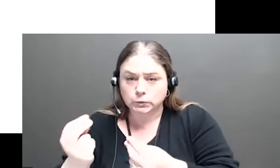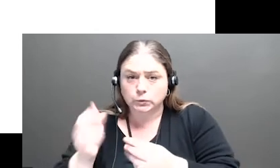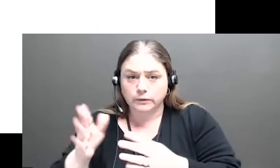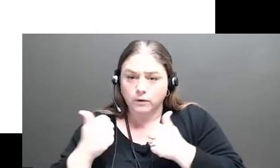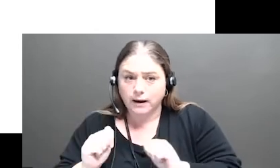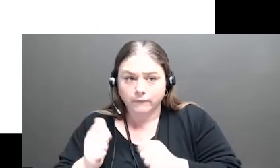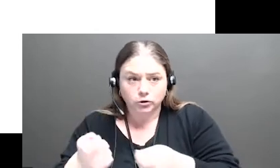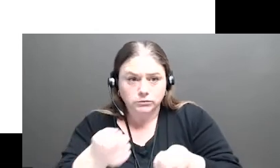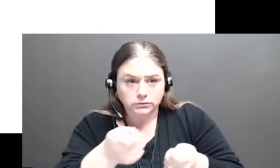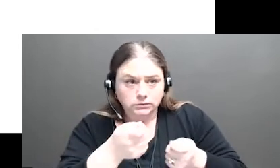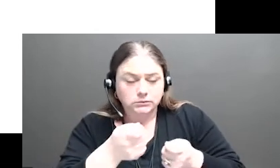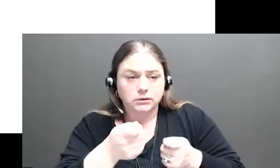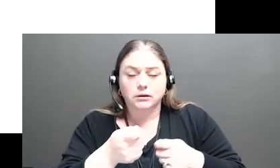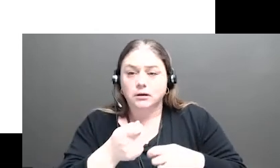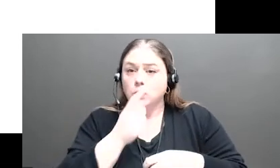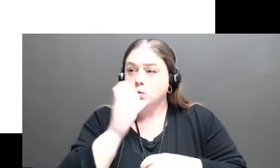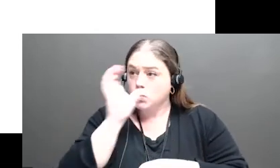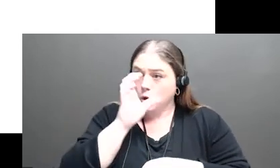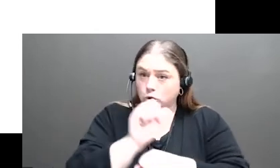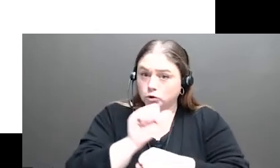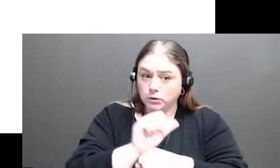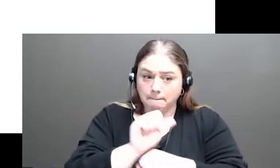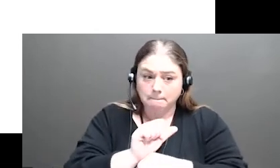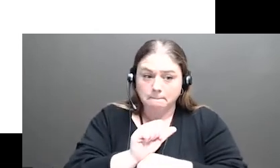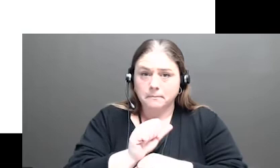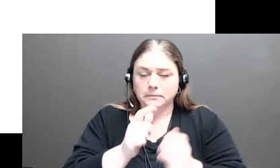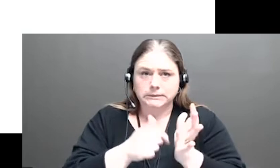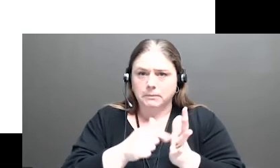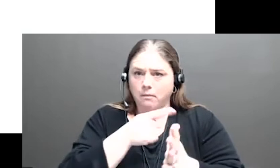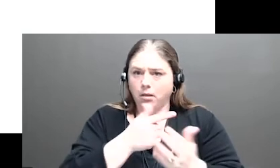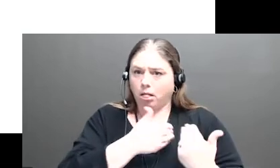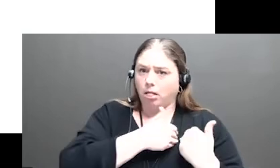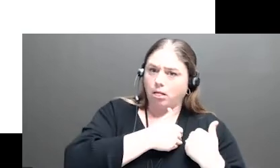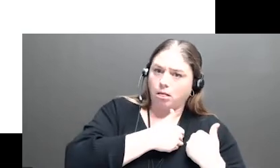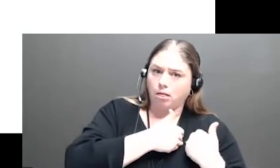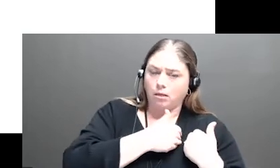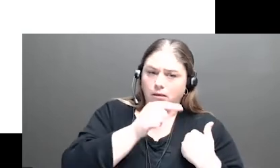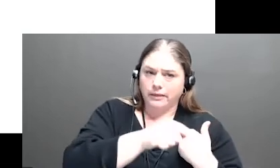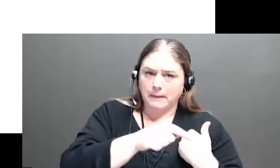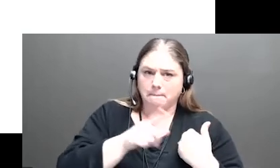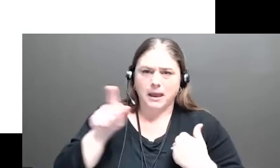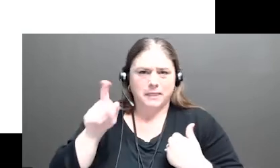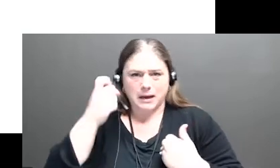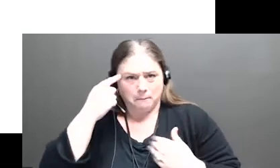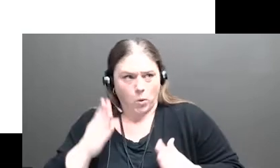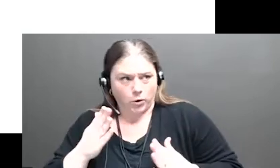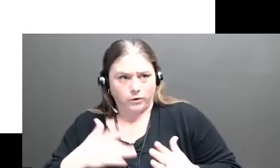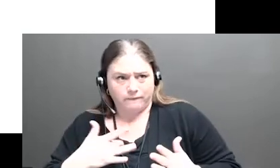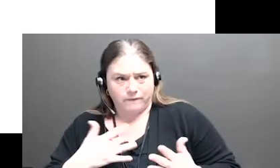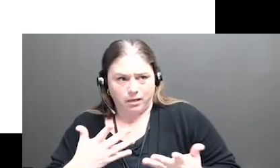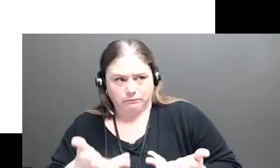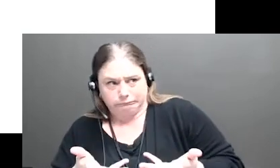seeker can fall what occurs to be really one-sided, and it's not a great experience for the employer either. I